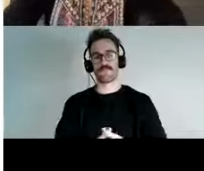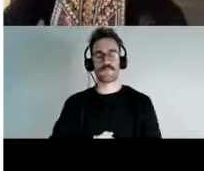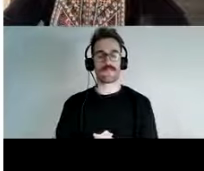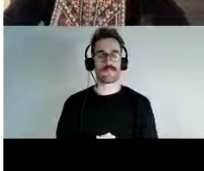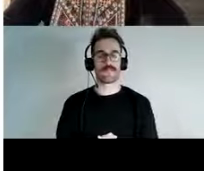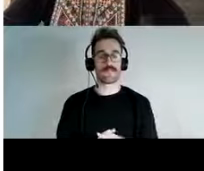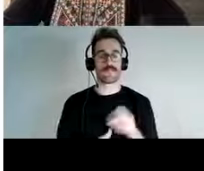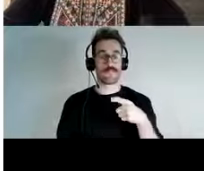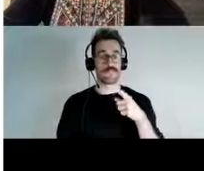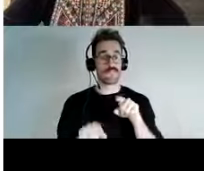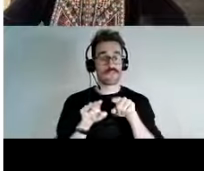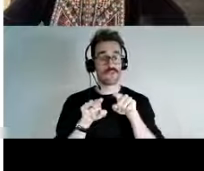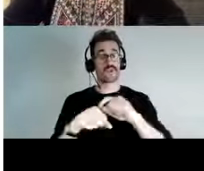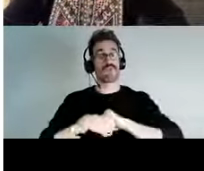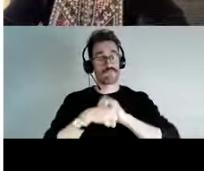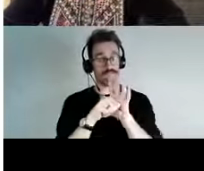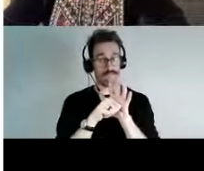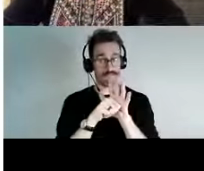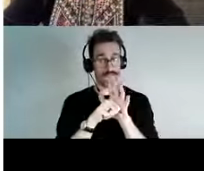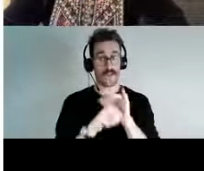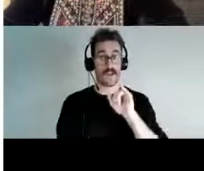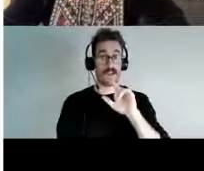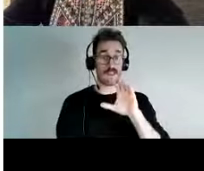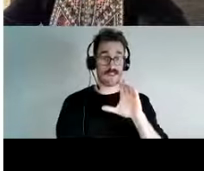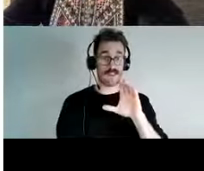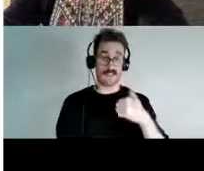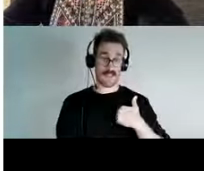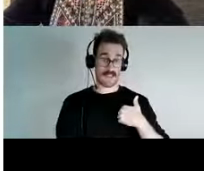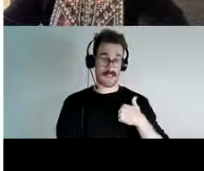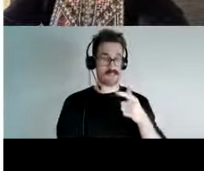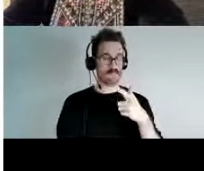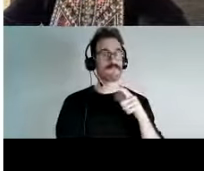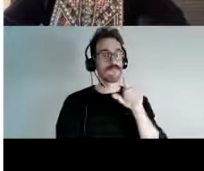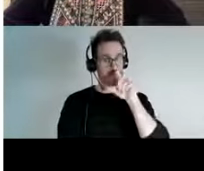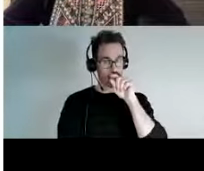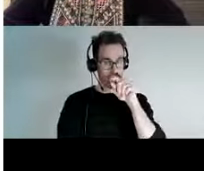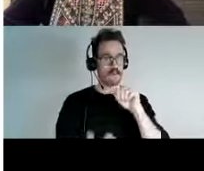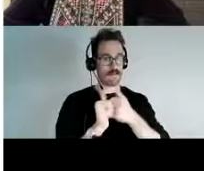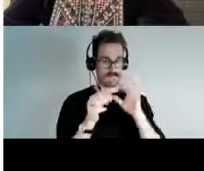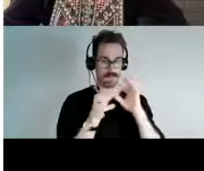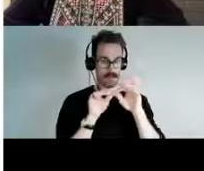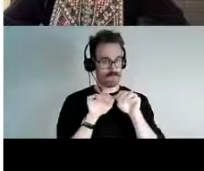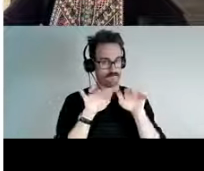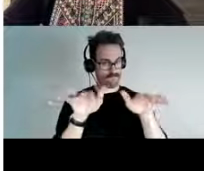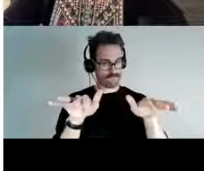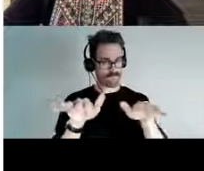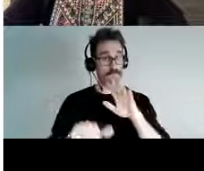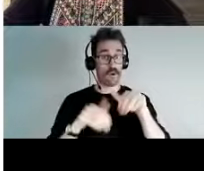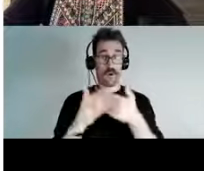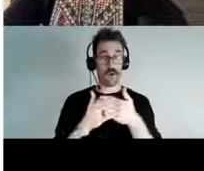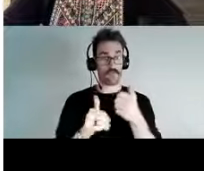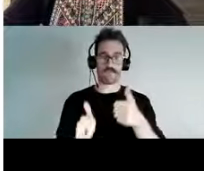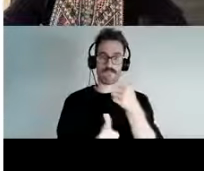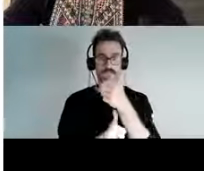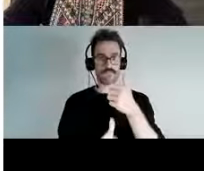Throughout the pandemic, ILC Canada has used Twitter to get our key messages out. All major Canadian political figures